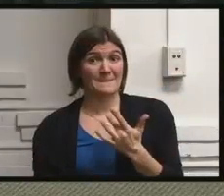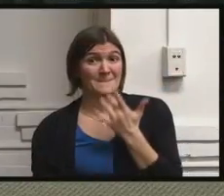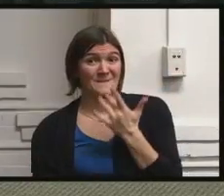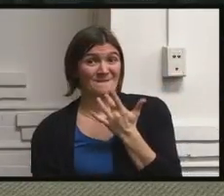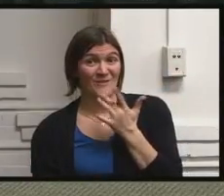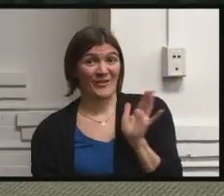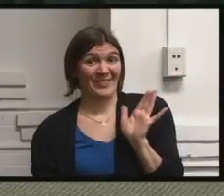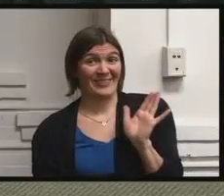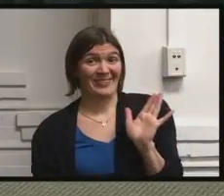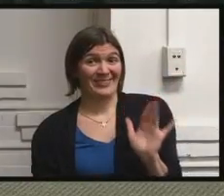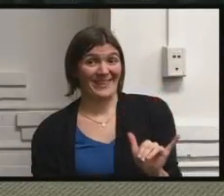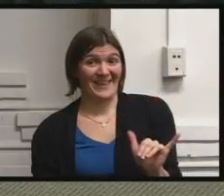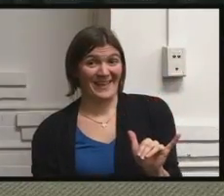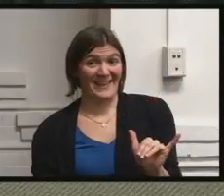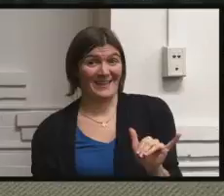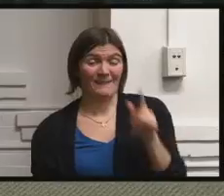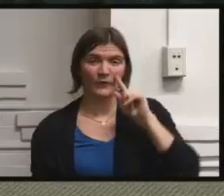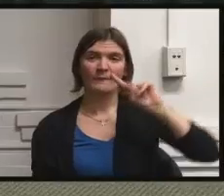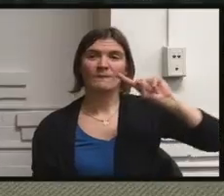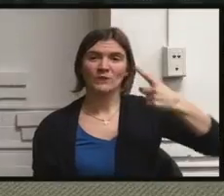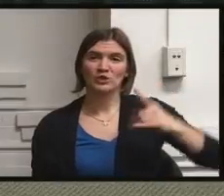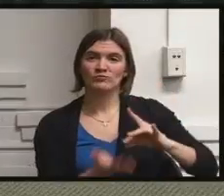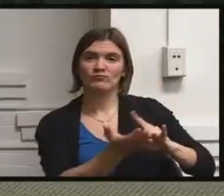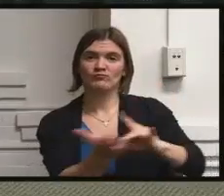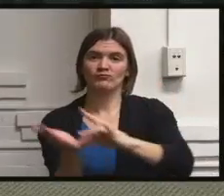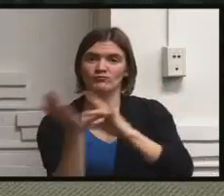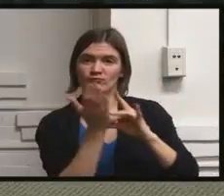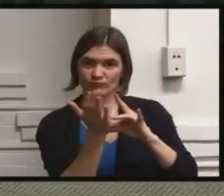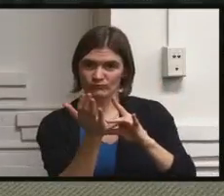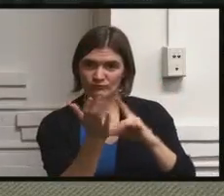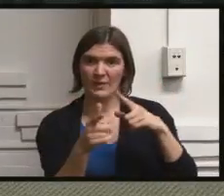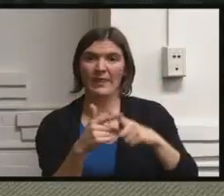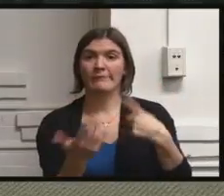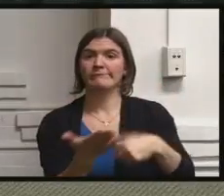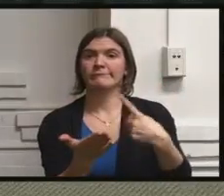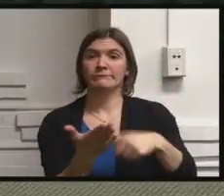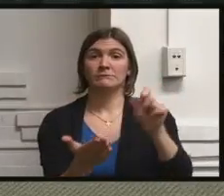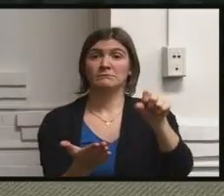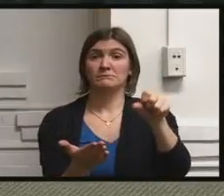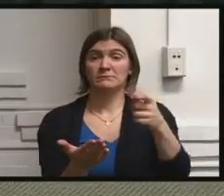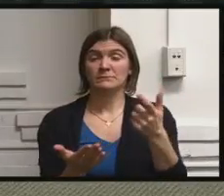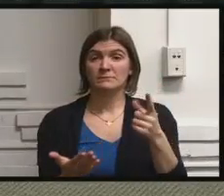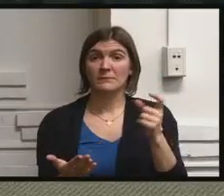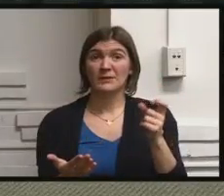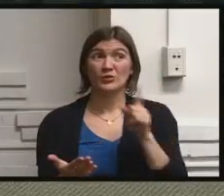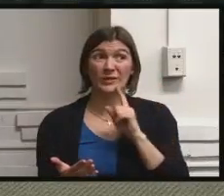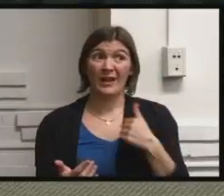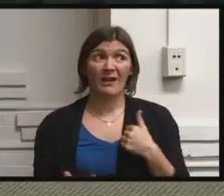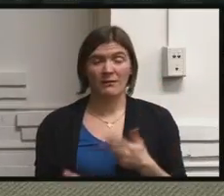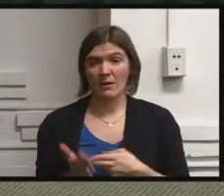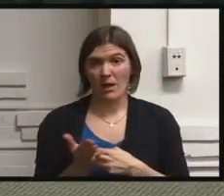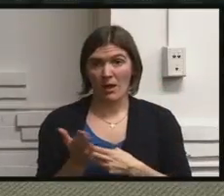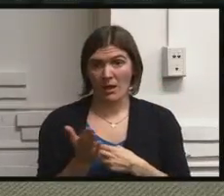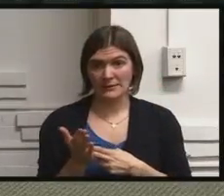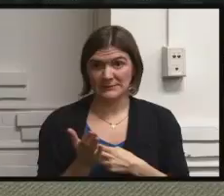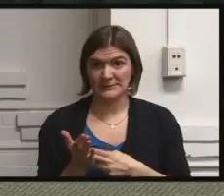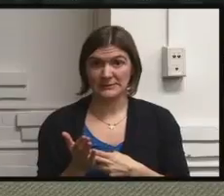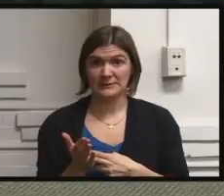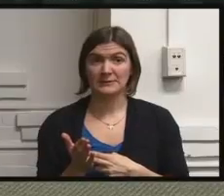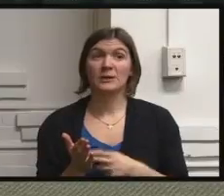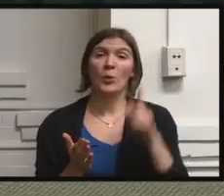that, at least initially, after hearing your suggestion, because I think it's likely that we might